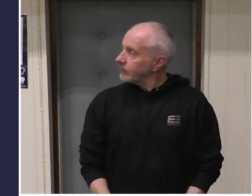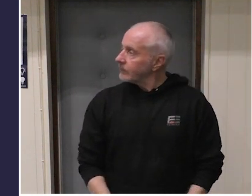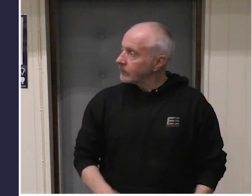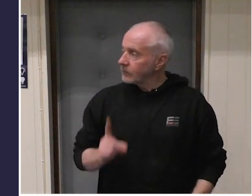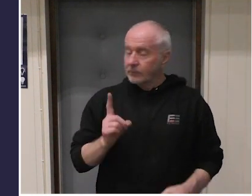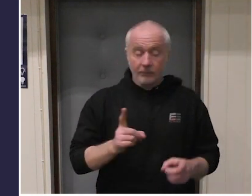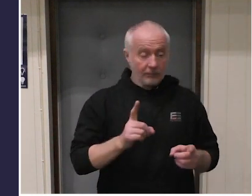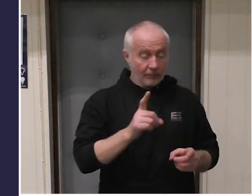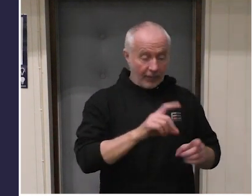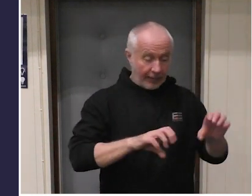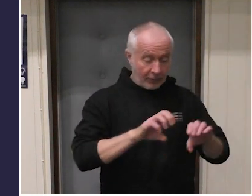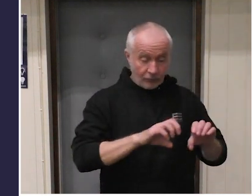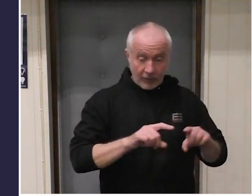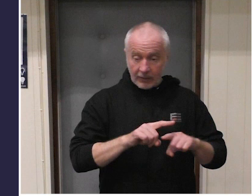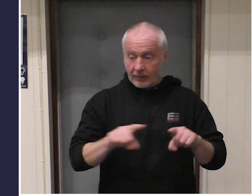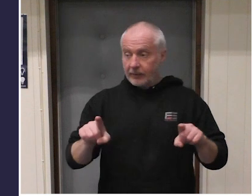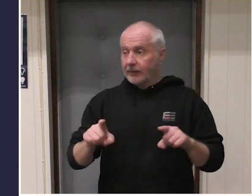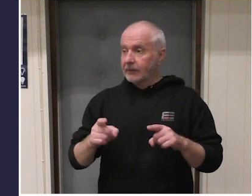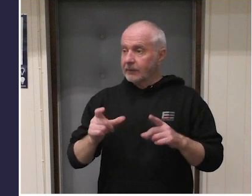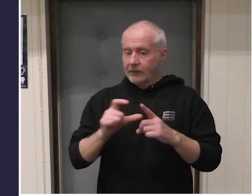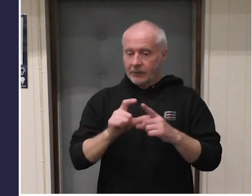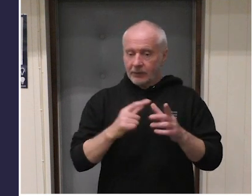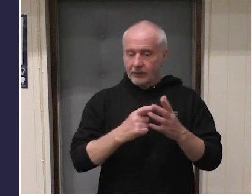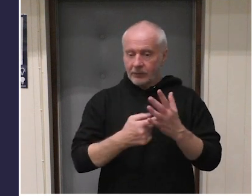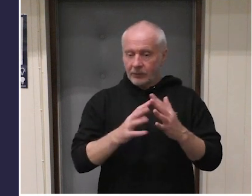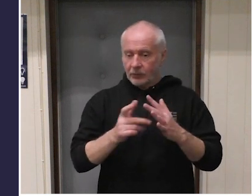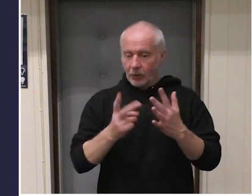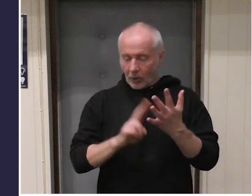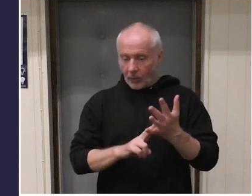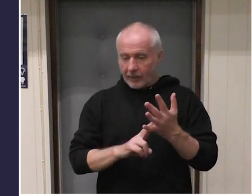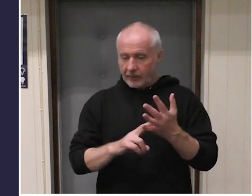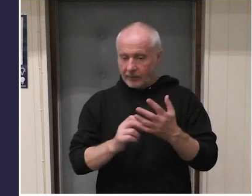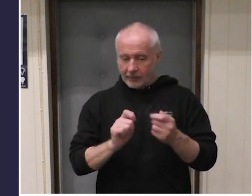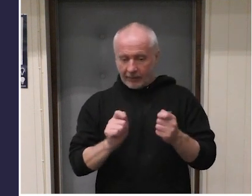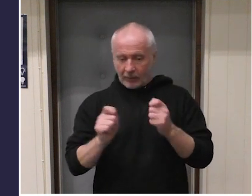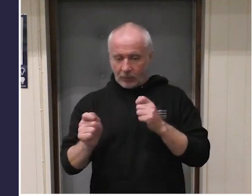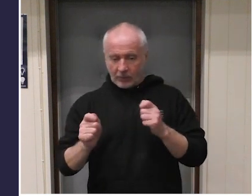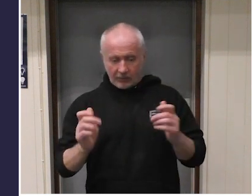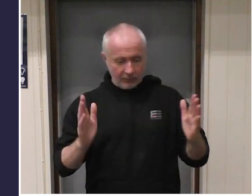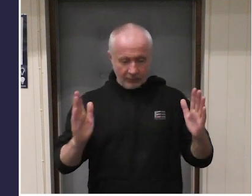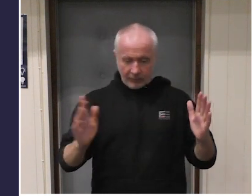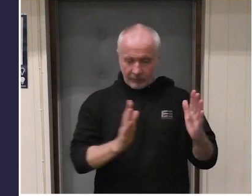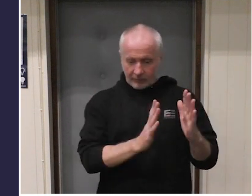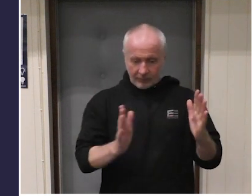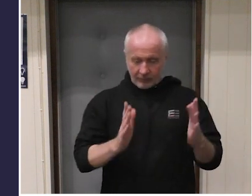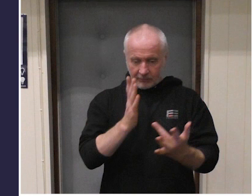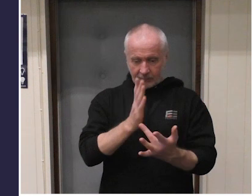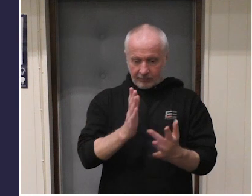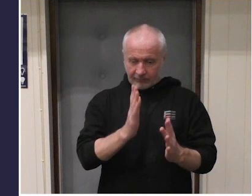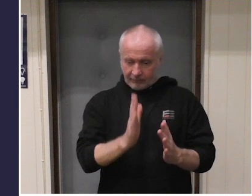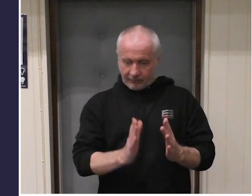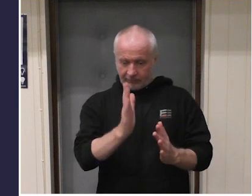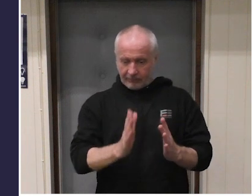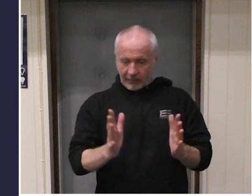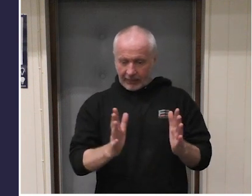and we have now, in present day, Darwinian evolution, what happened in between? How did we get